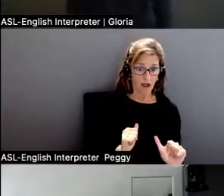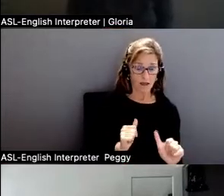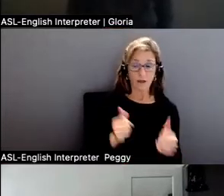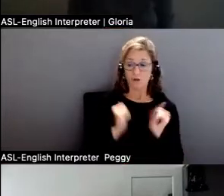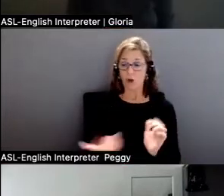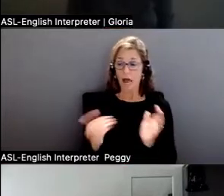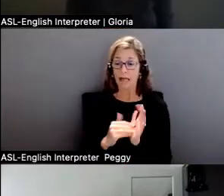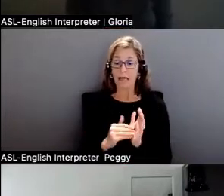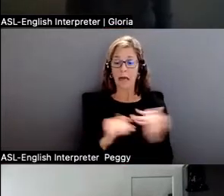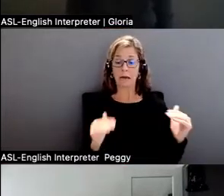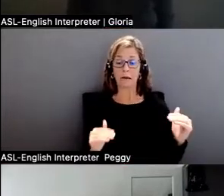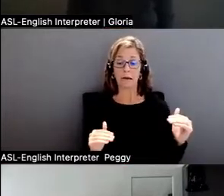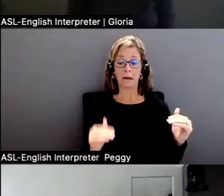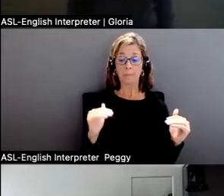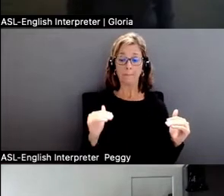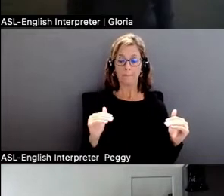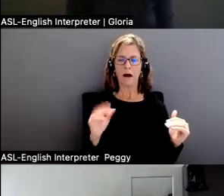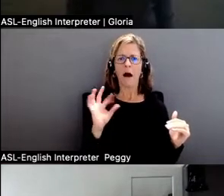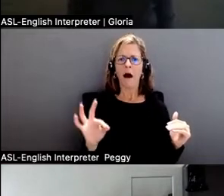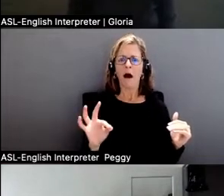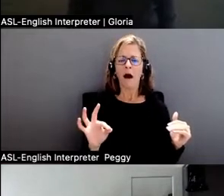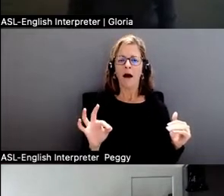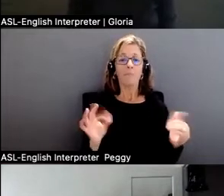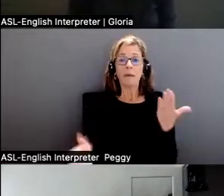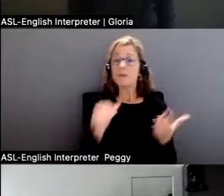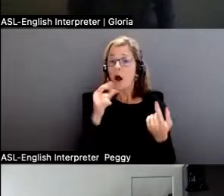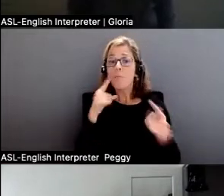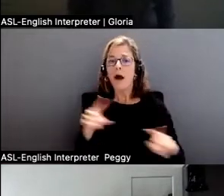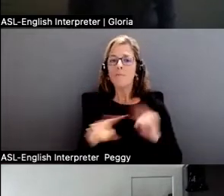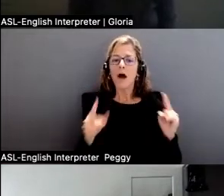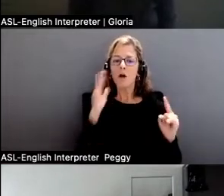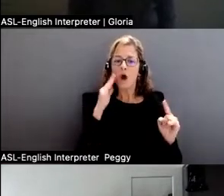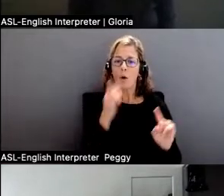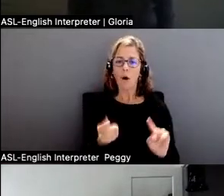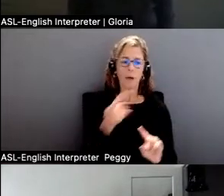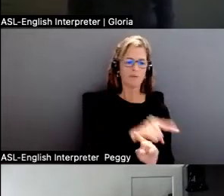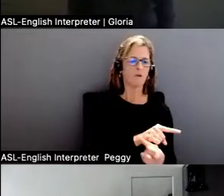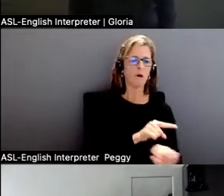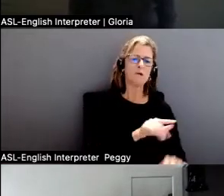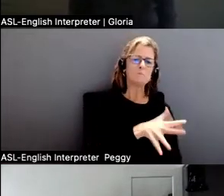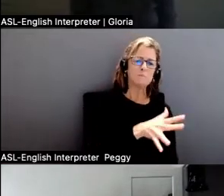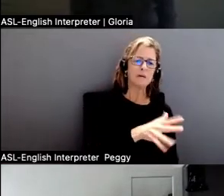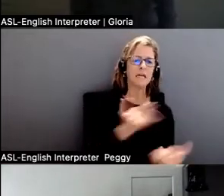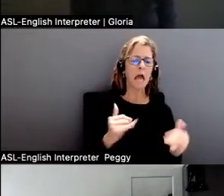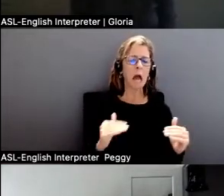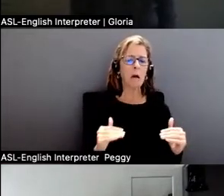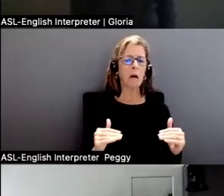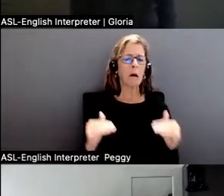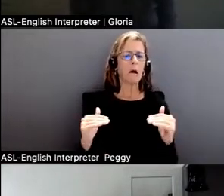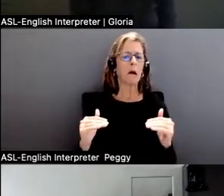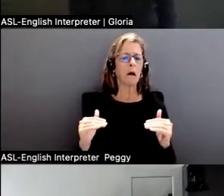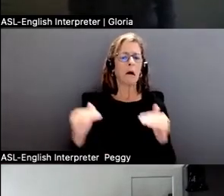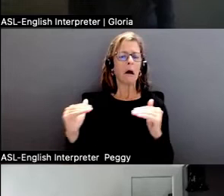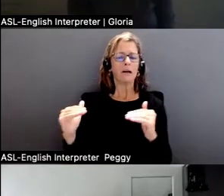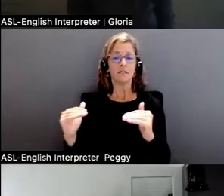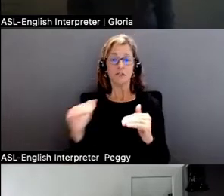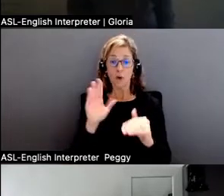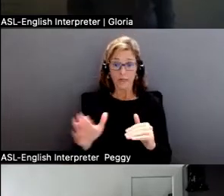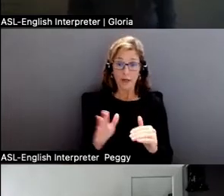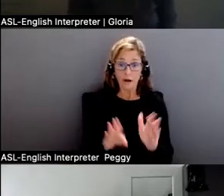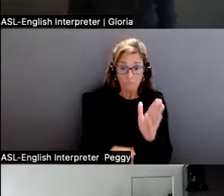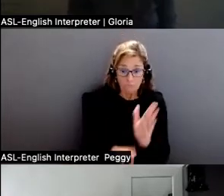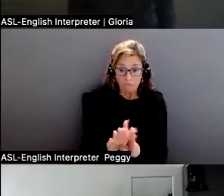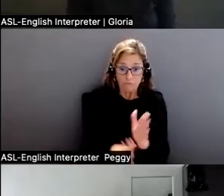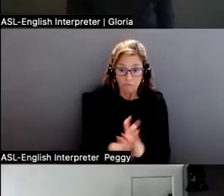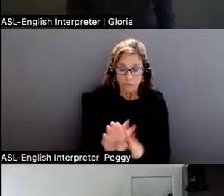not successful. We need to reward progress in a way that people can recognize and celebrate success by